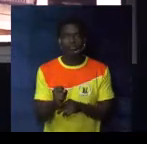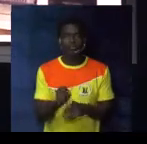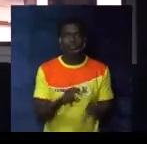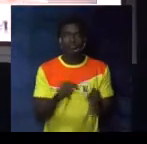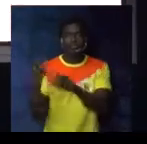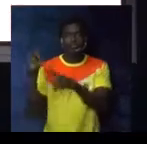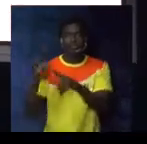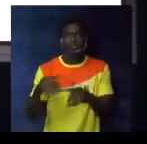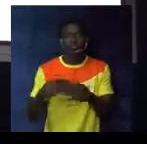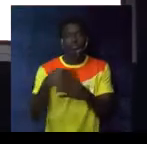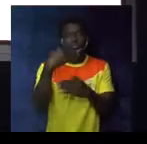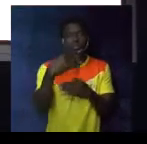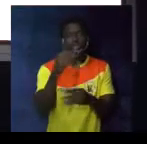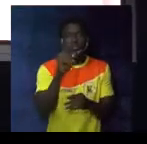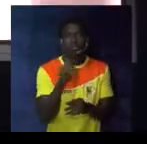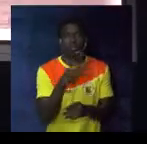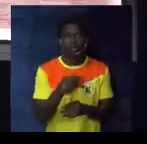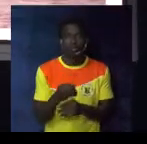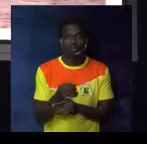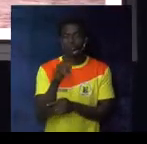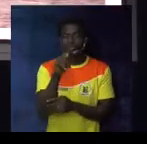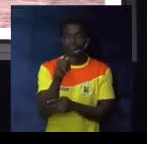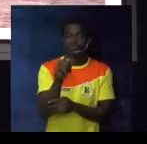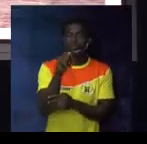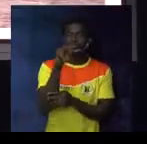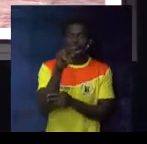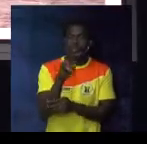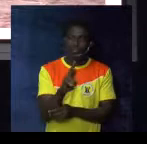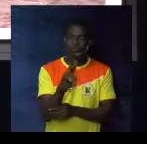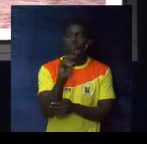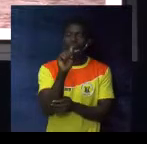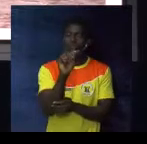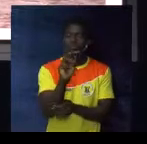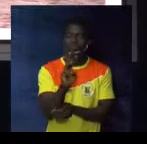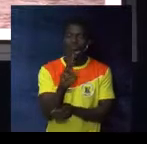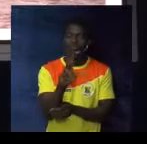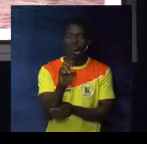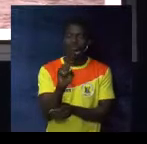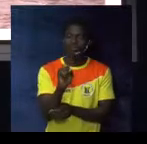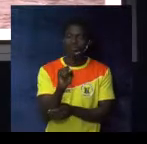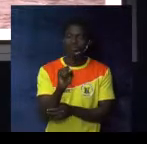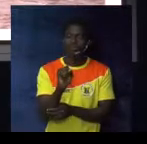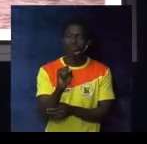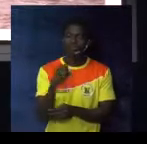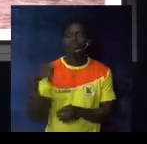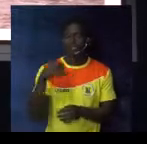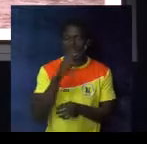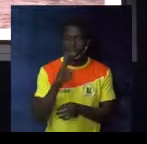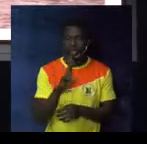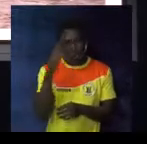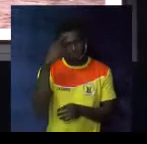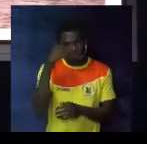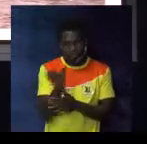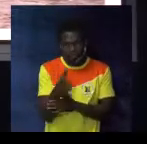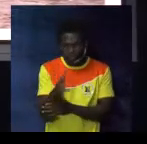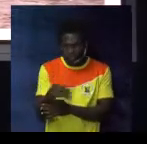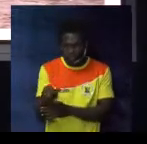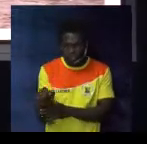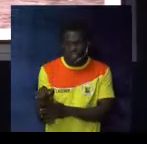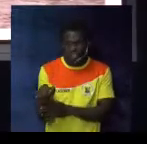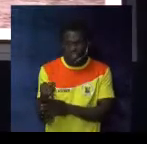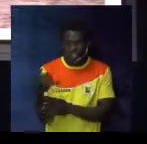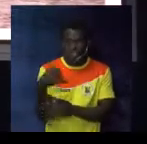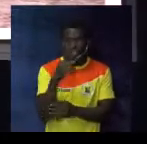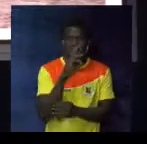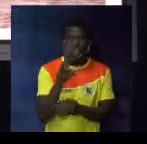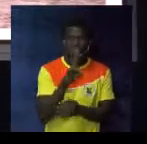hatching eggs. Moving on to the next one, and this one is trawlers. Trawlers are used for fishing. Trawlers are used for